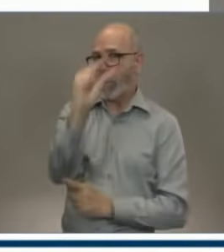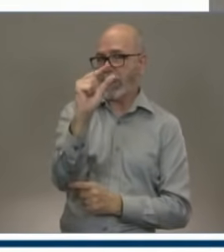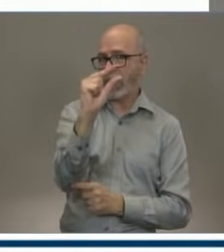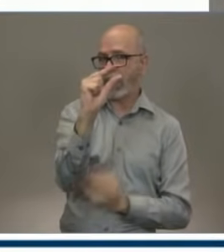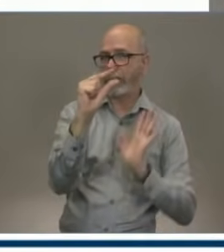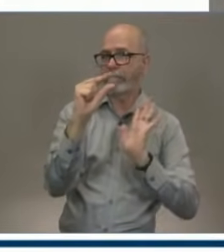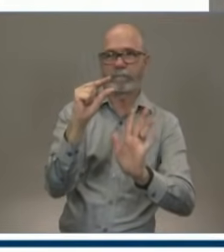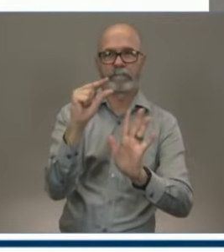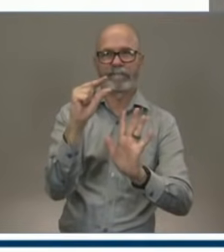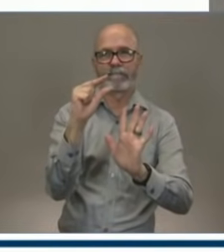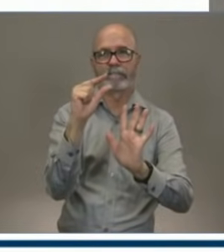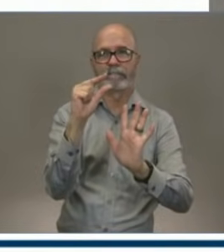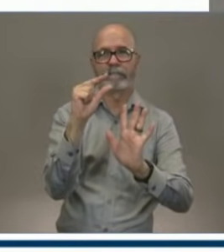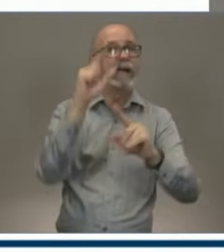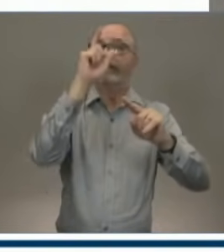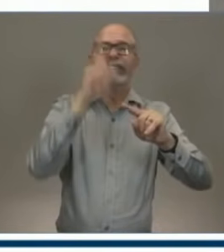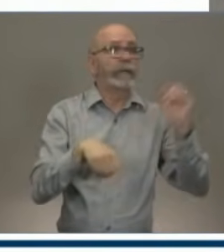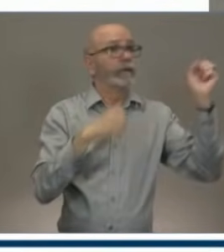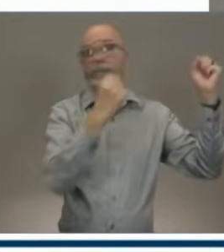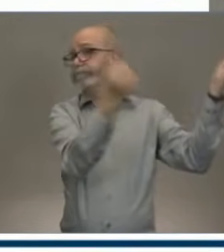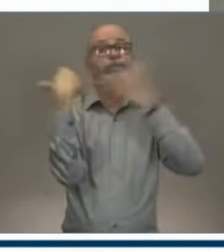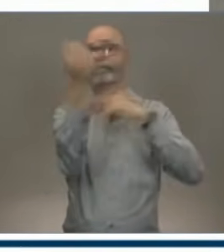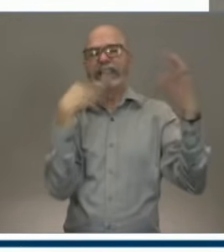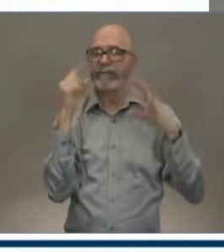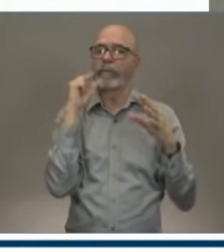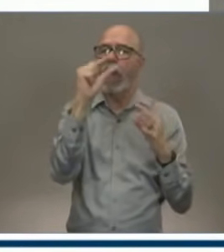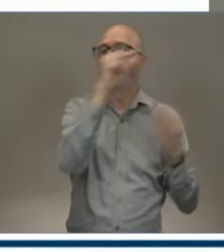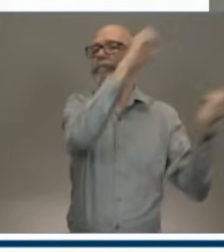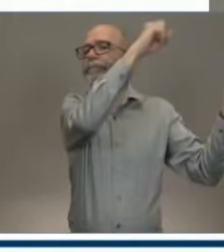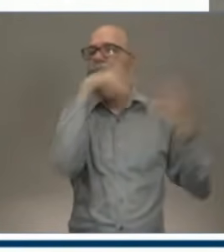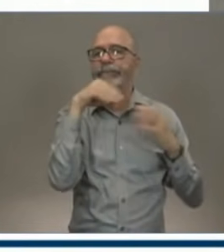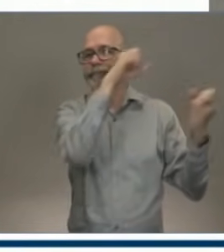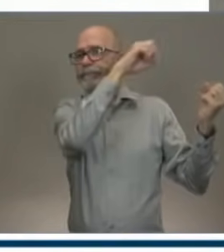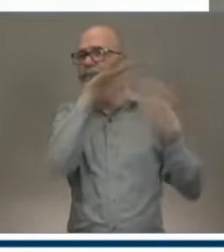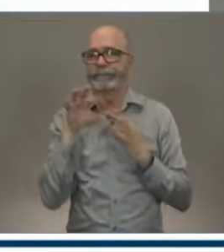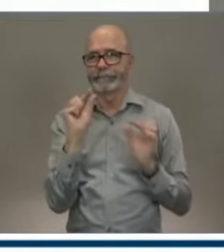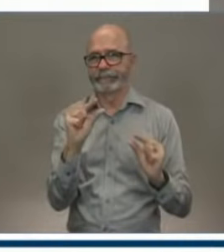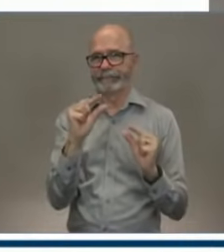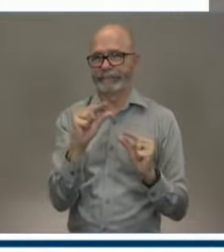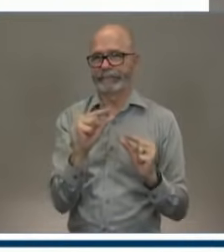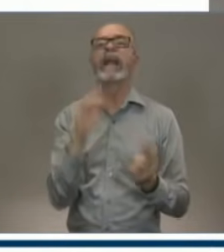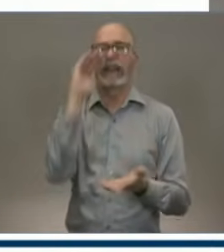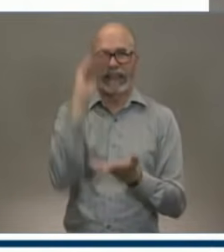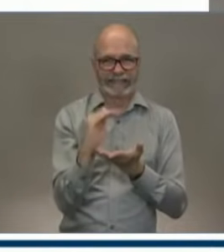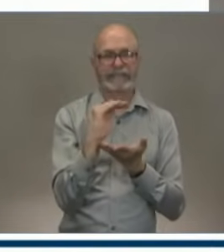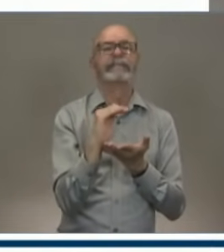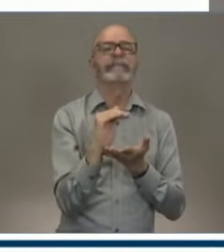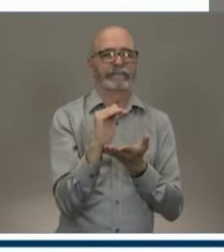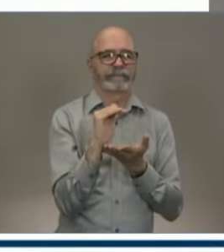being assured of the vaccine that that are scheduled to get that we're actually going to get.